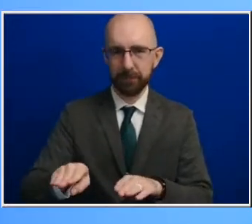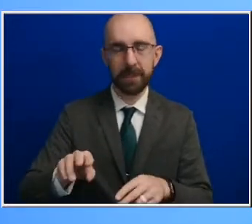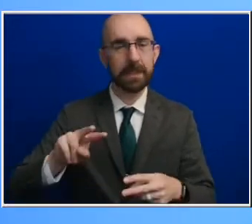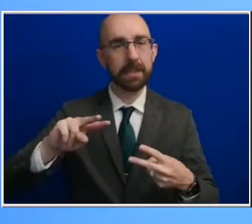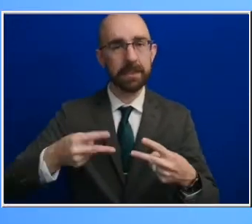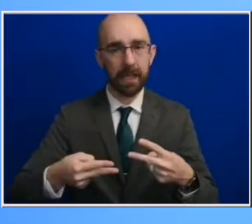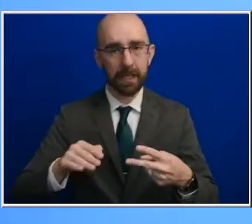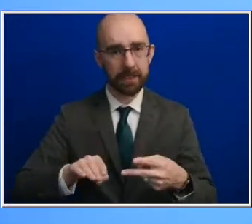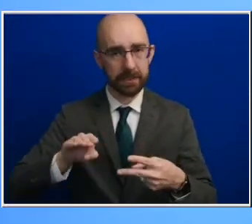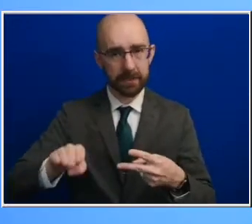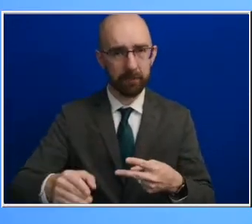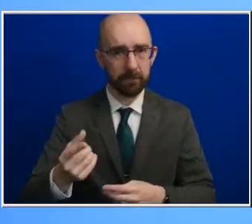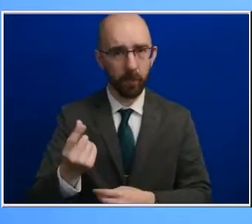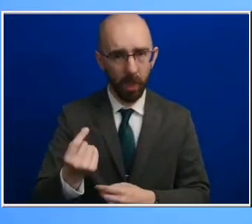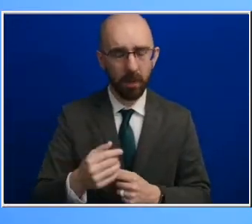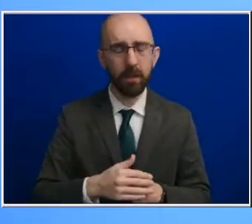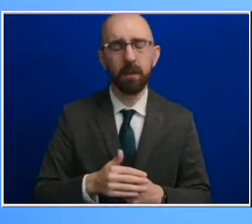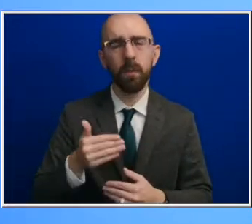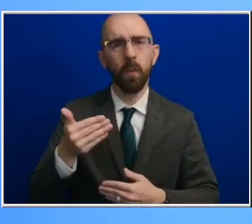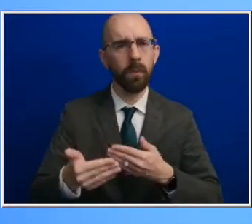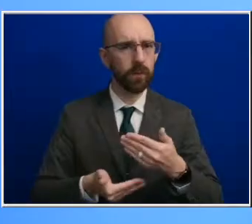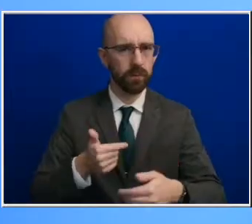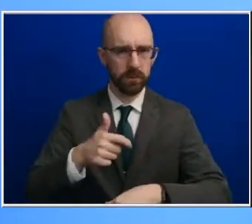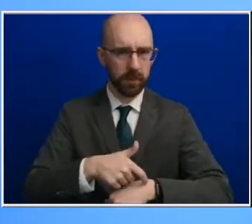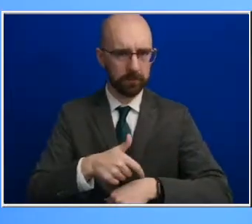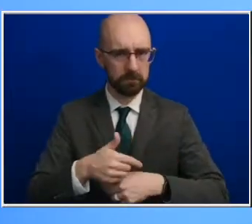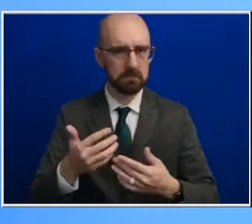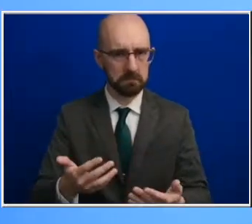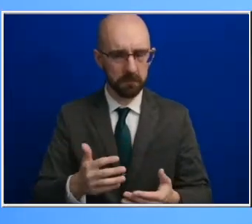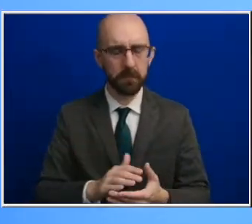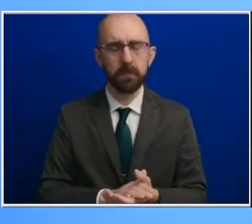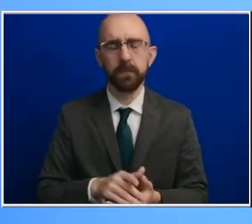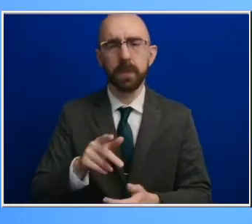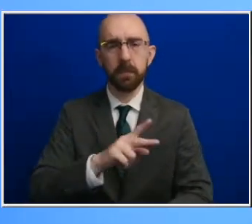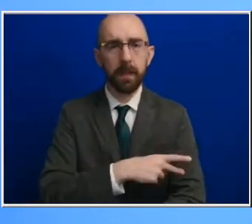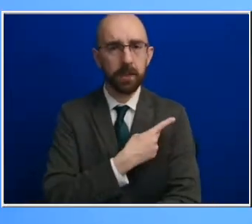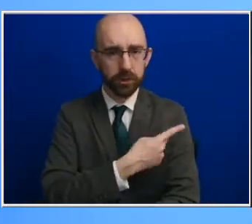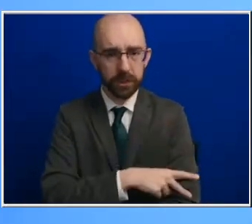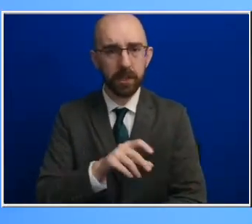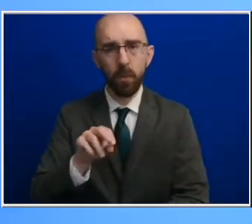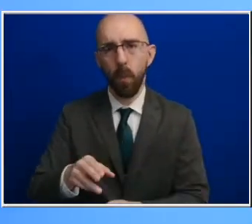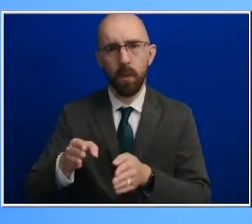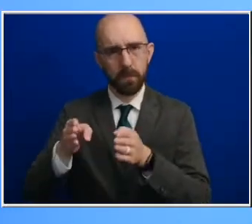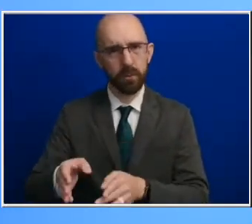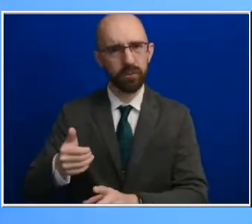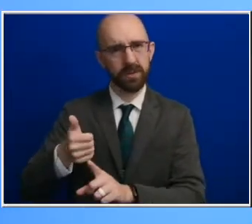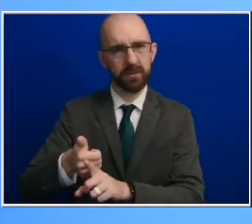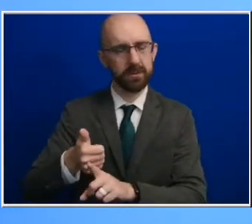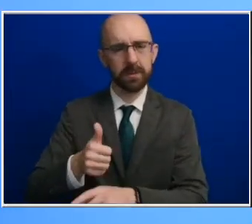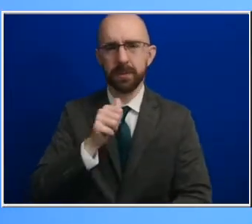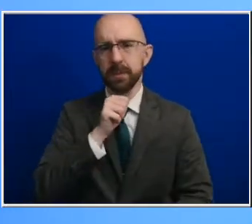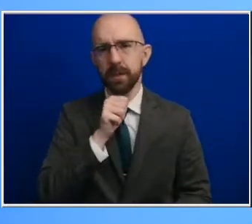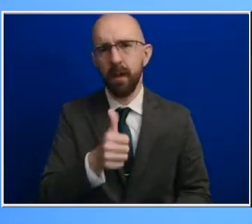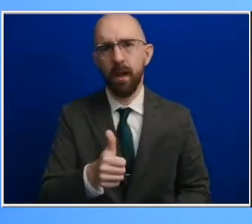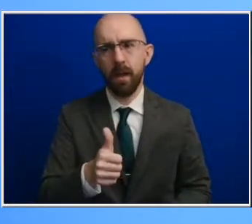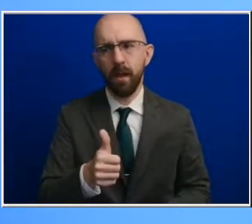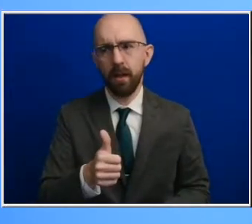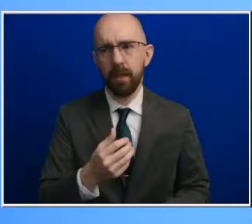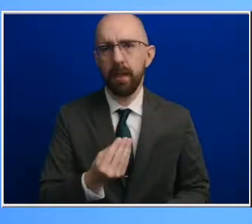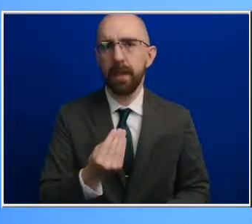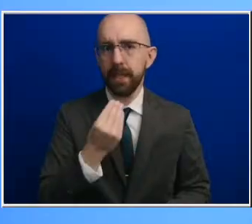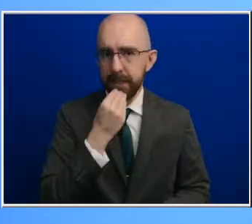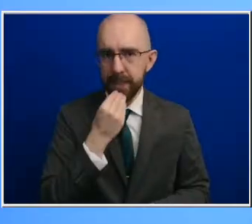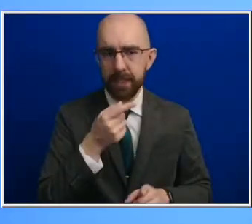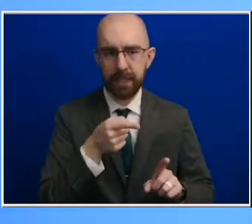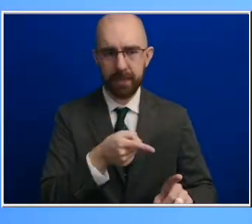is that over time, if the patient or the person does not eat the food as